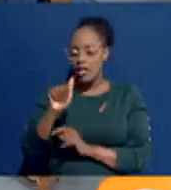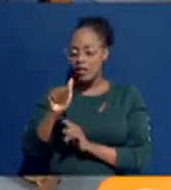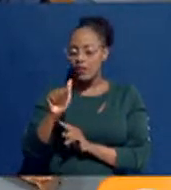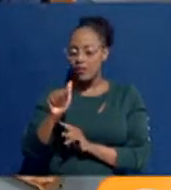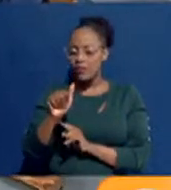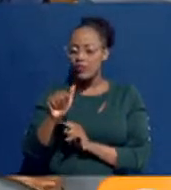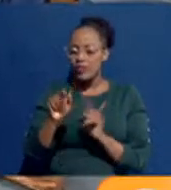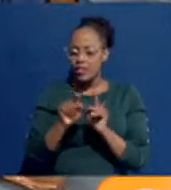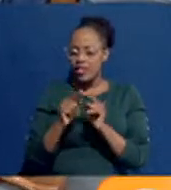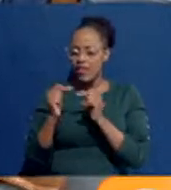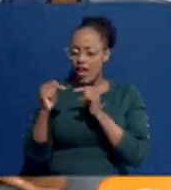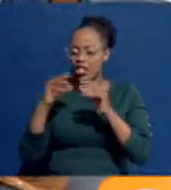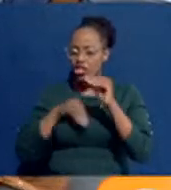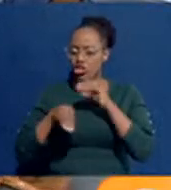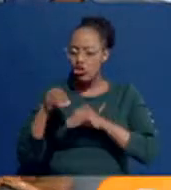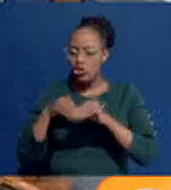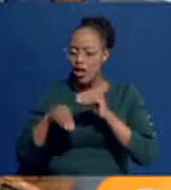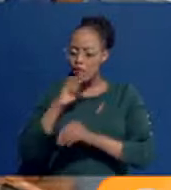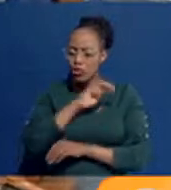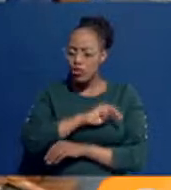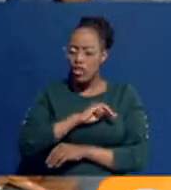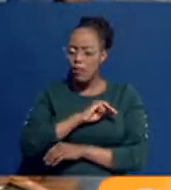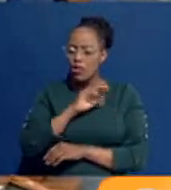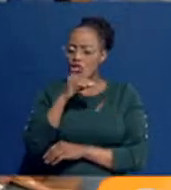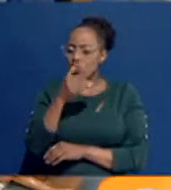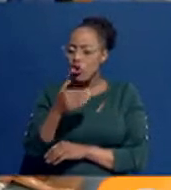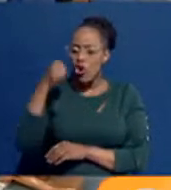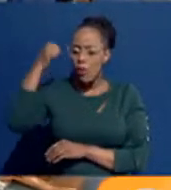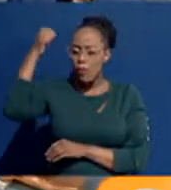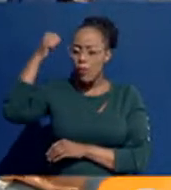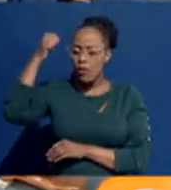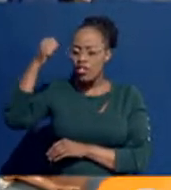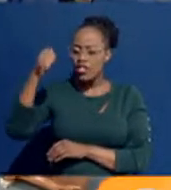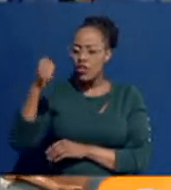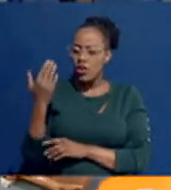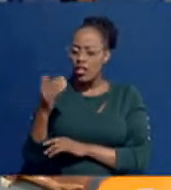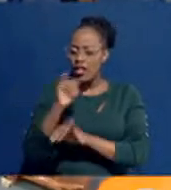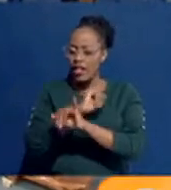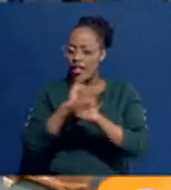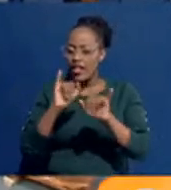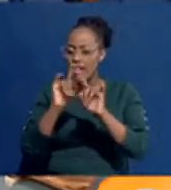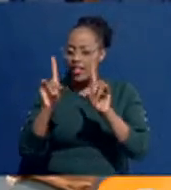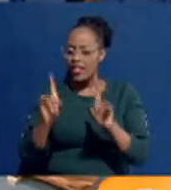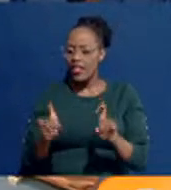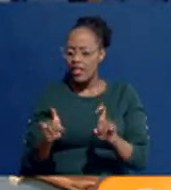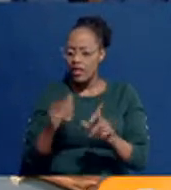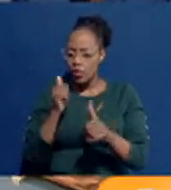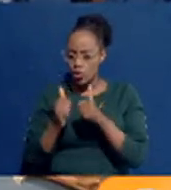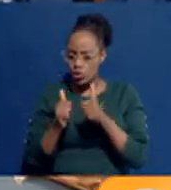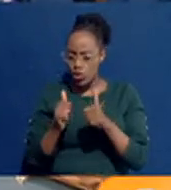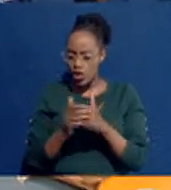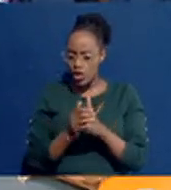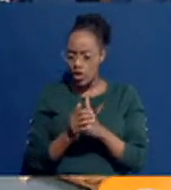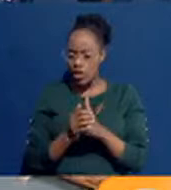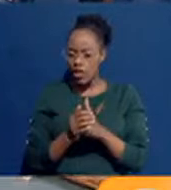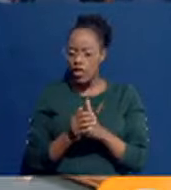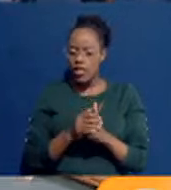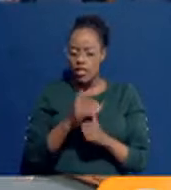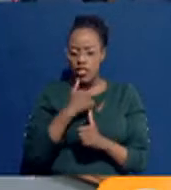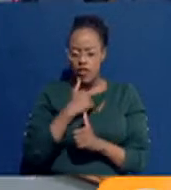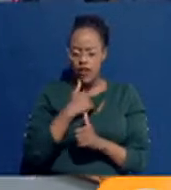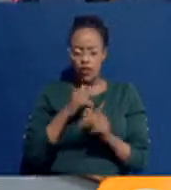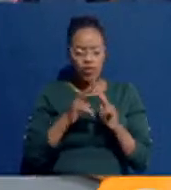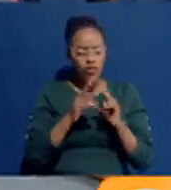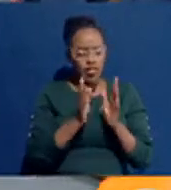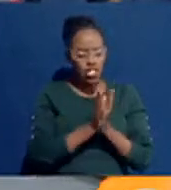it an anti-corruption mission or was it political cleanup? Which one? Well, you know, KEMSA is too general.